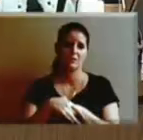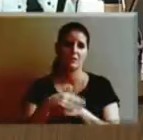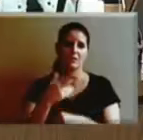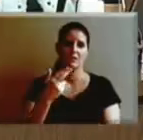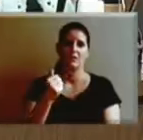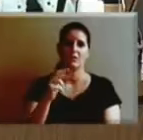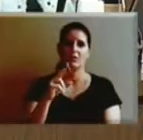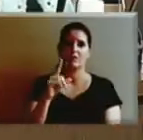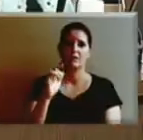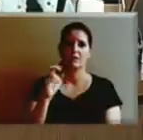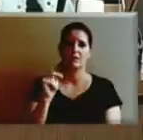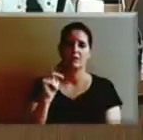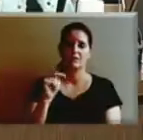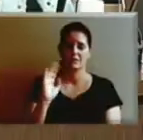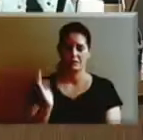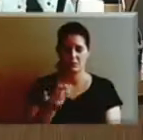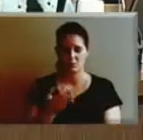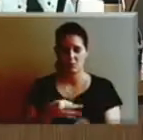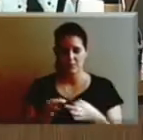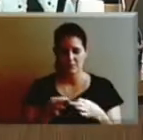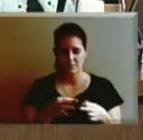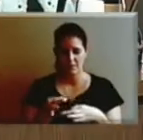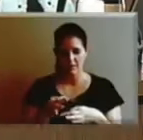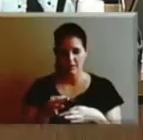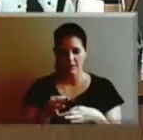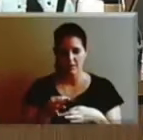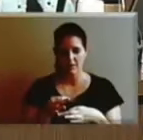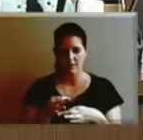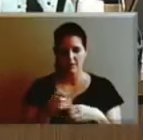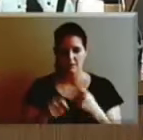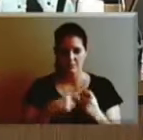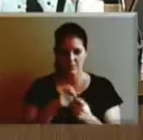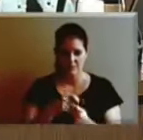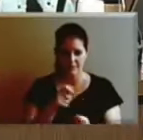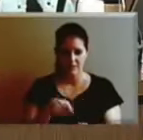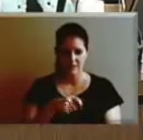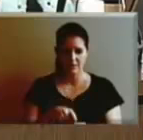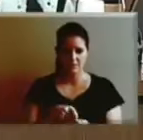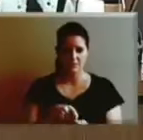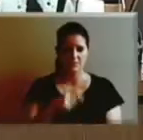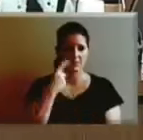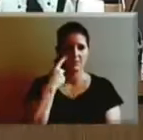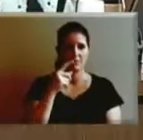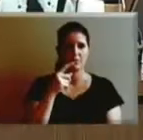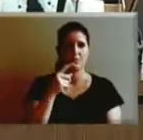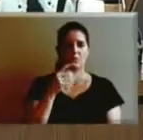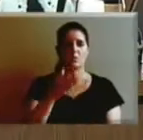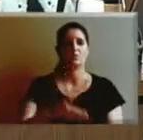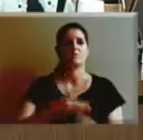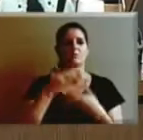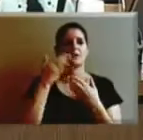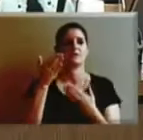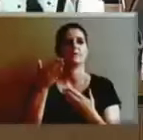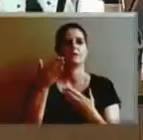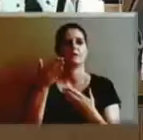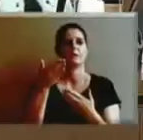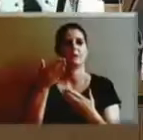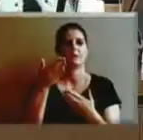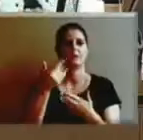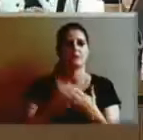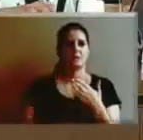Finance Officer, is here to explain the rationale and specifics for this recommendation. Ms.